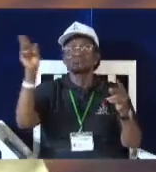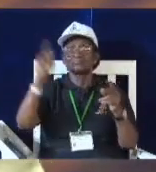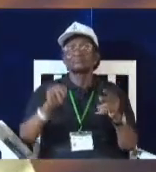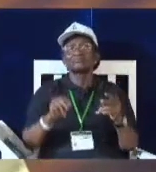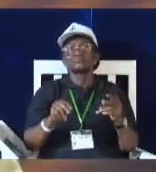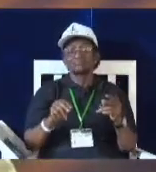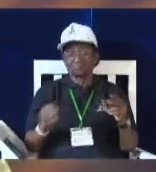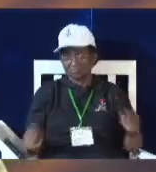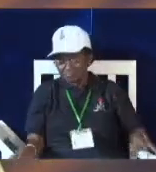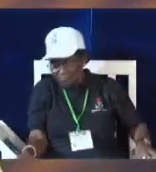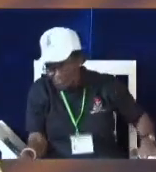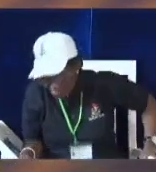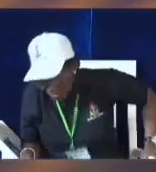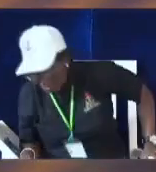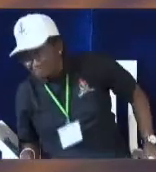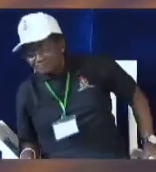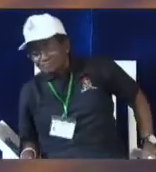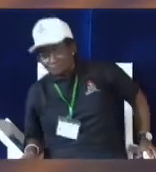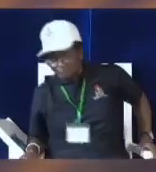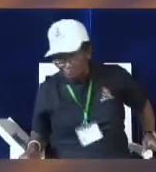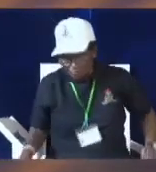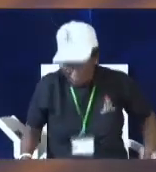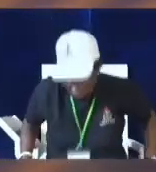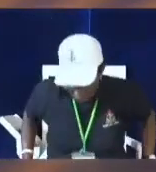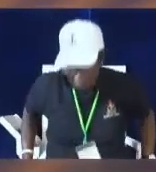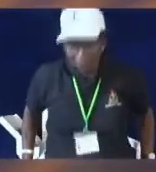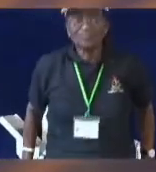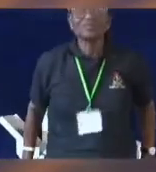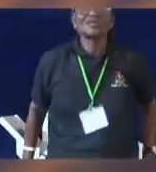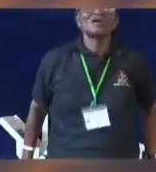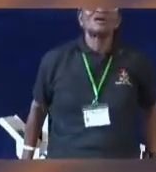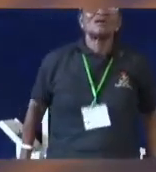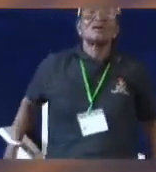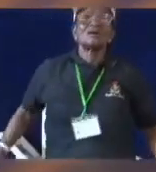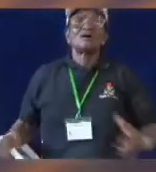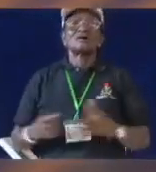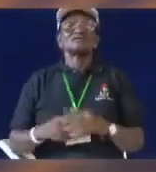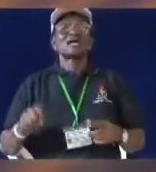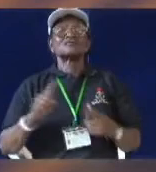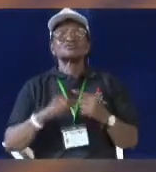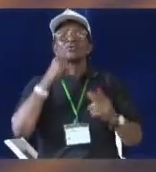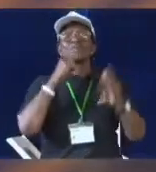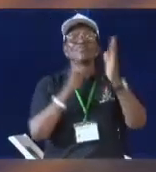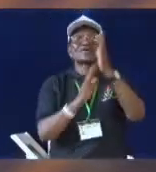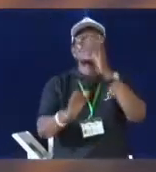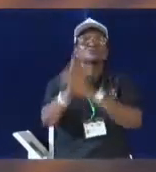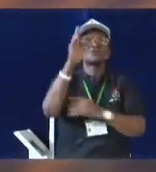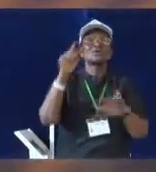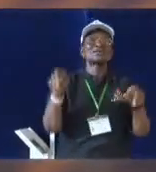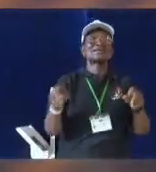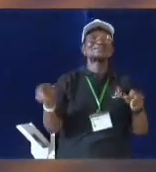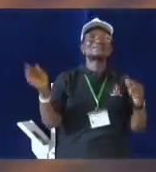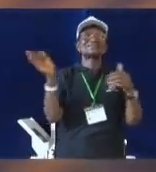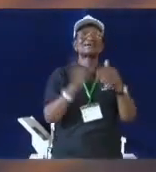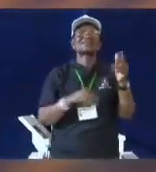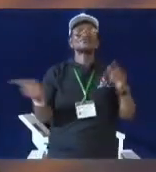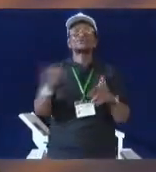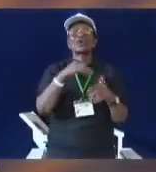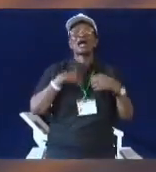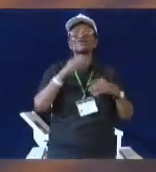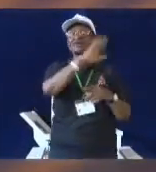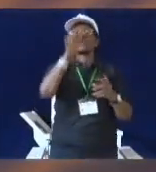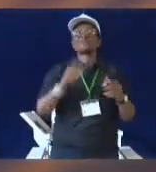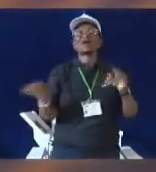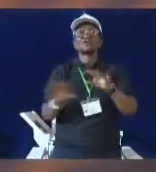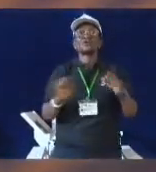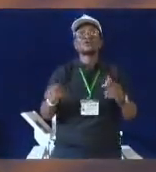stand on your feet and begin to praise the Almighty God like you have never done before. Praise Him in